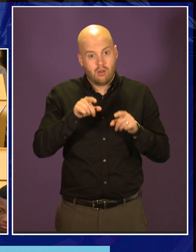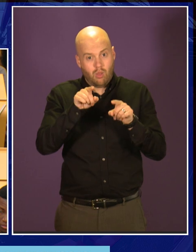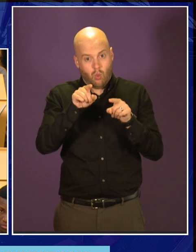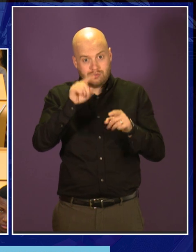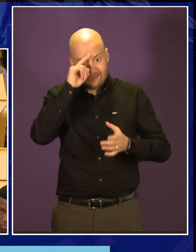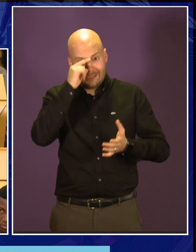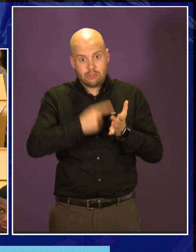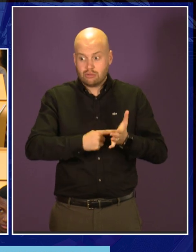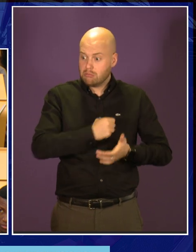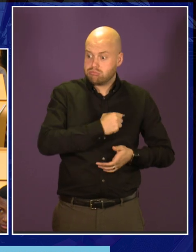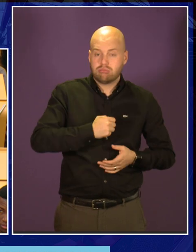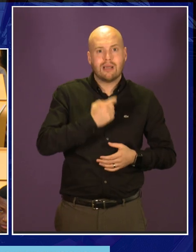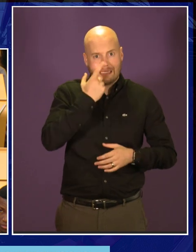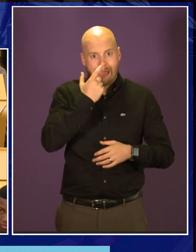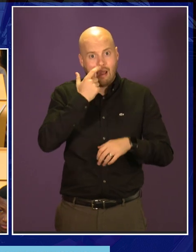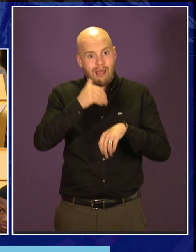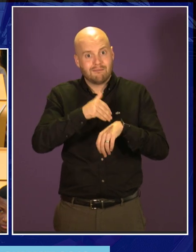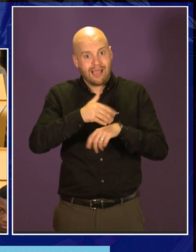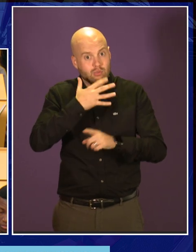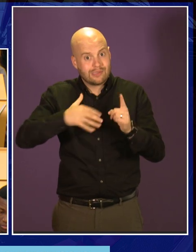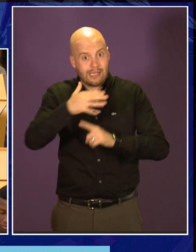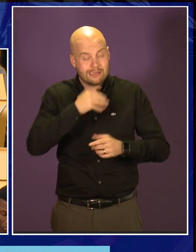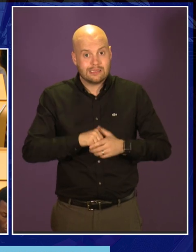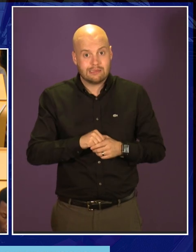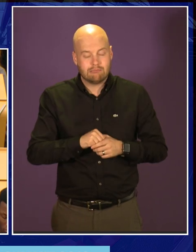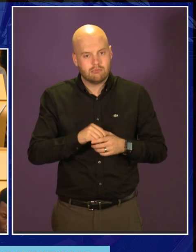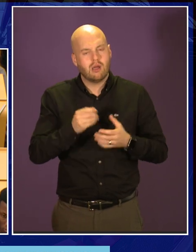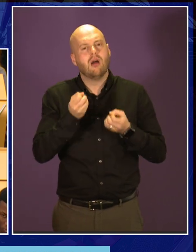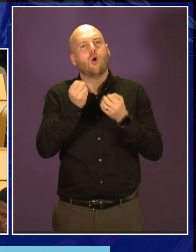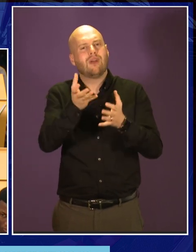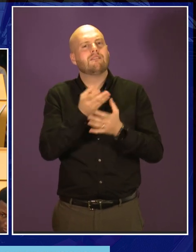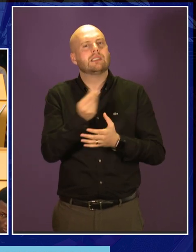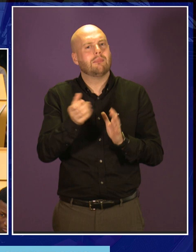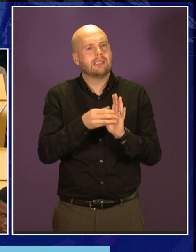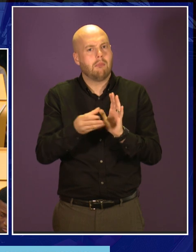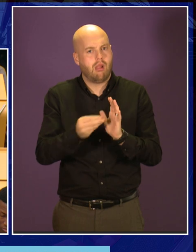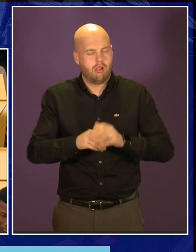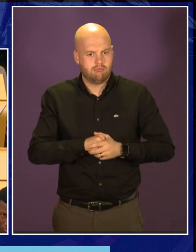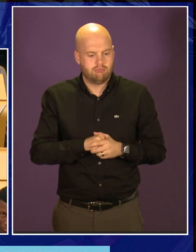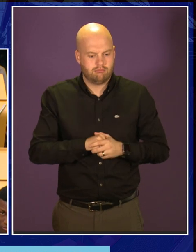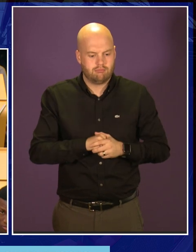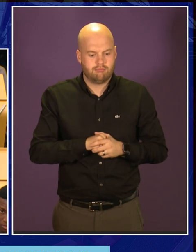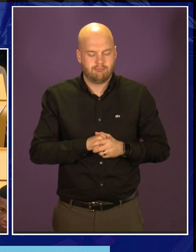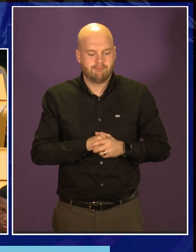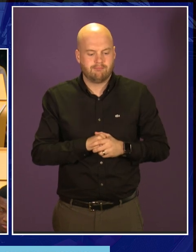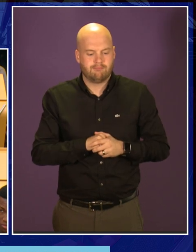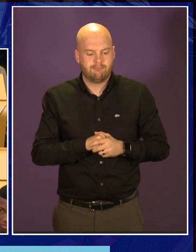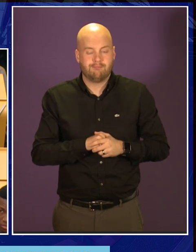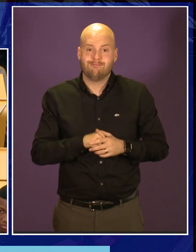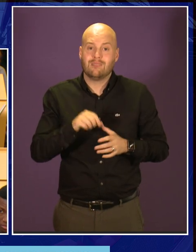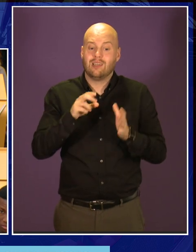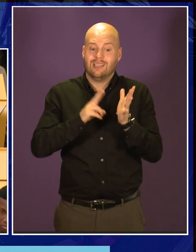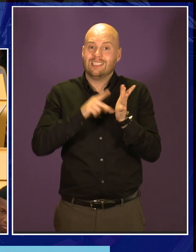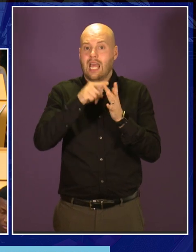take, how much it can affect society. I'll give you just a couple of examples. Closer home, you can find in